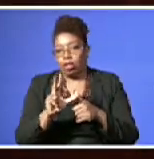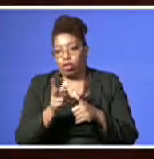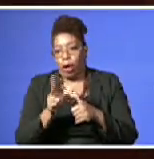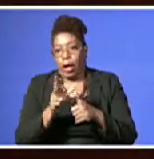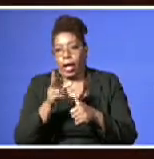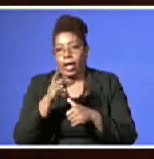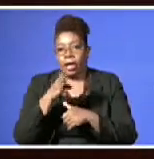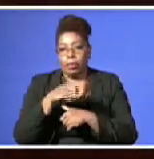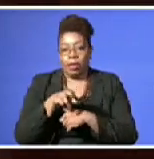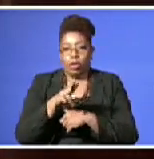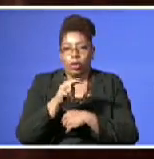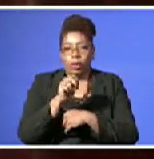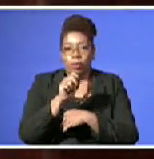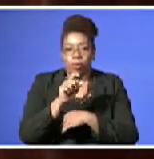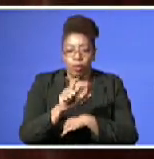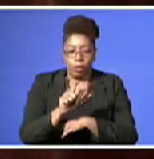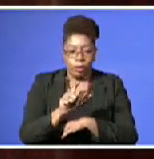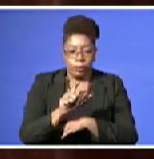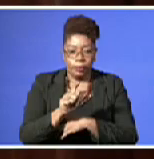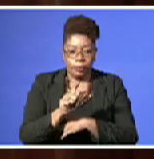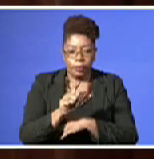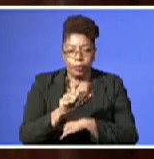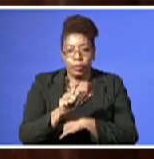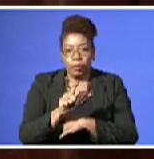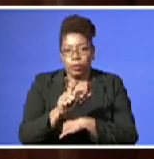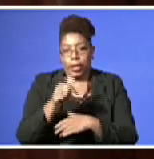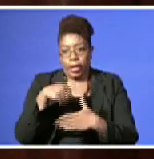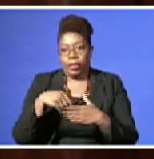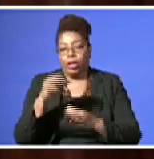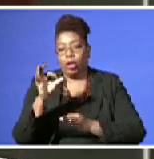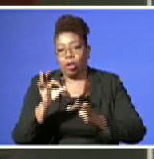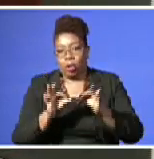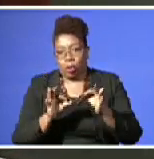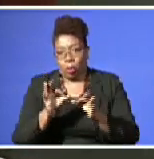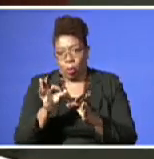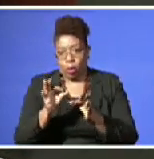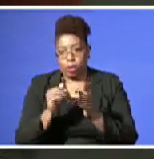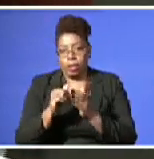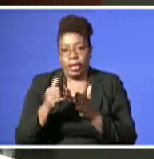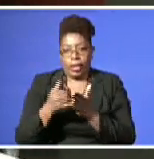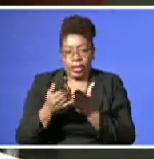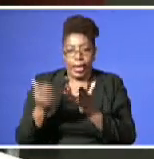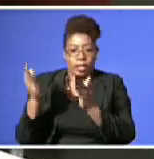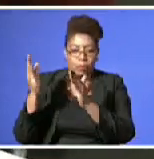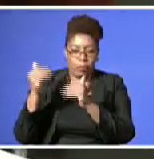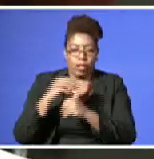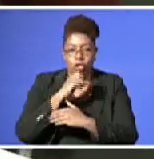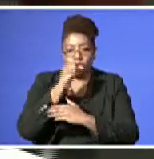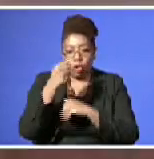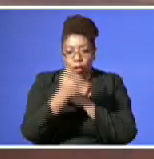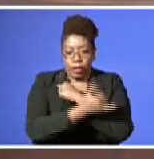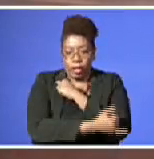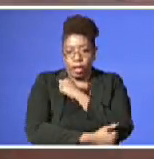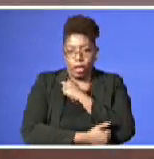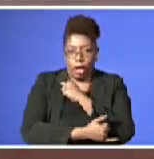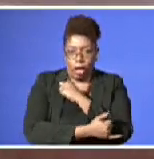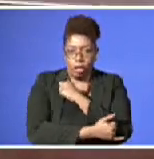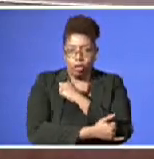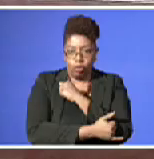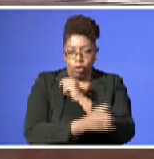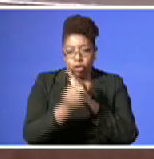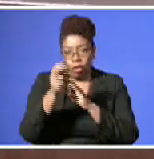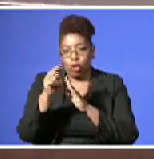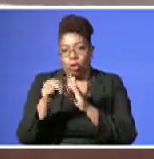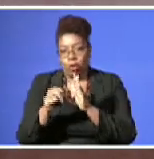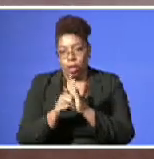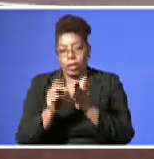tribunal transferred to the civil side of the court. The legal upgrade is expected to ensure that the country's dispute resolution system